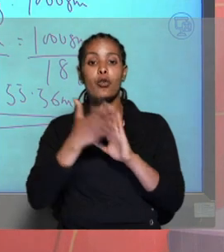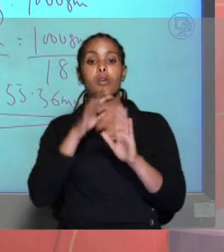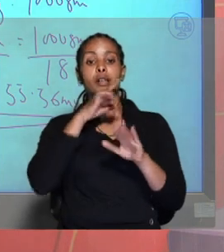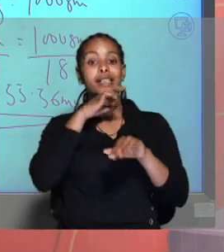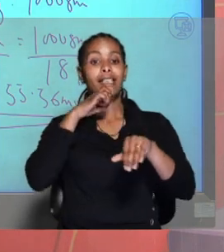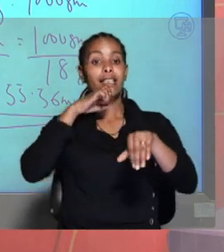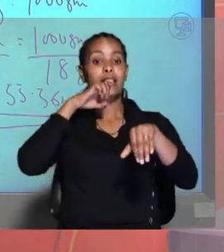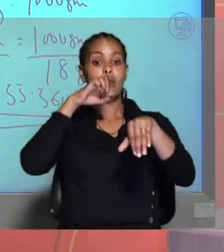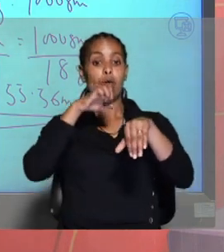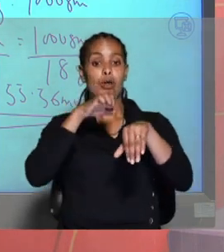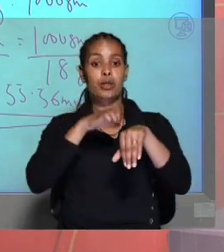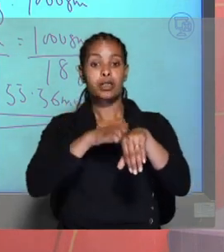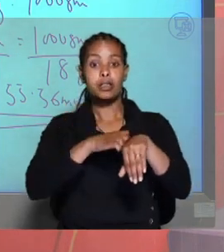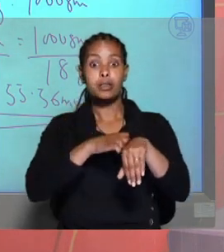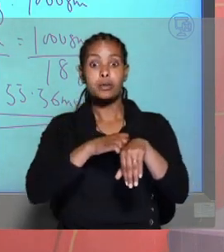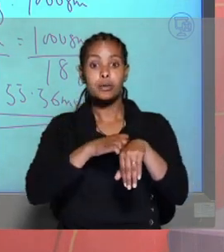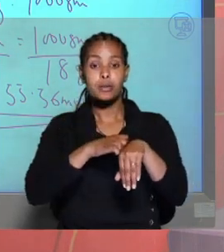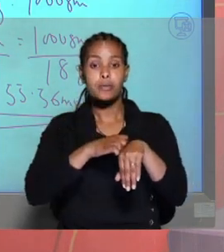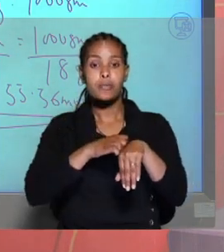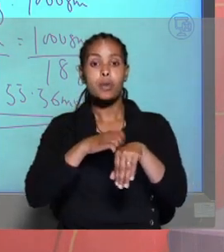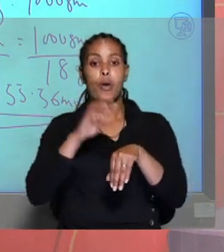Mole fraction of the solute